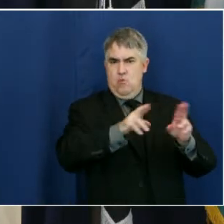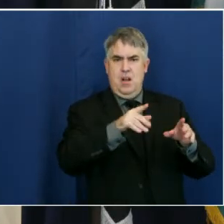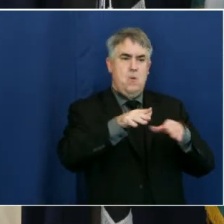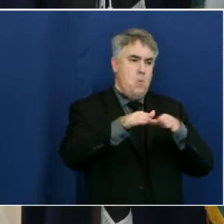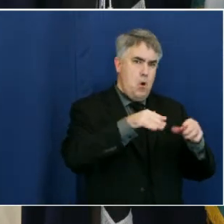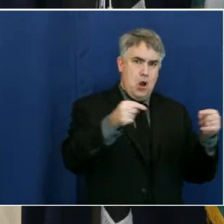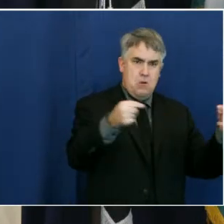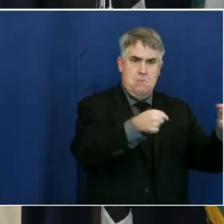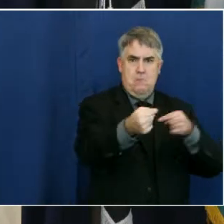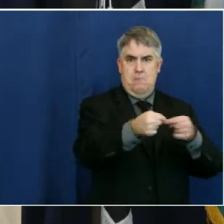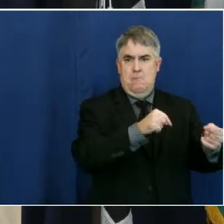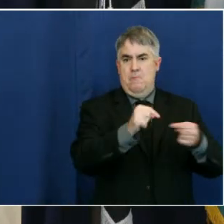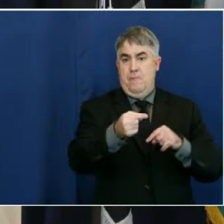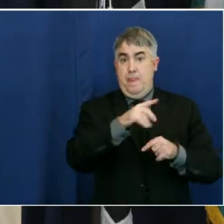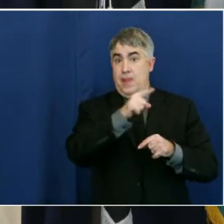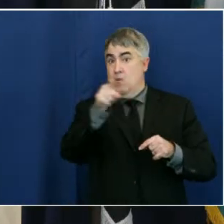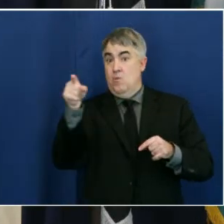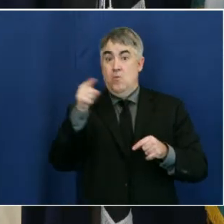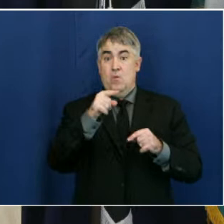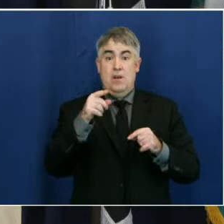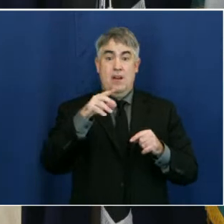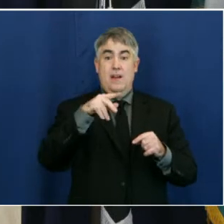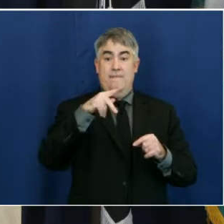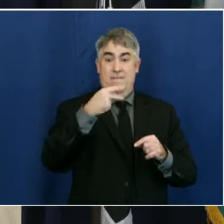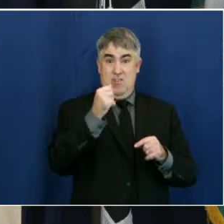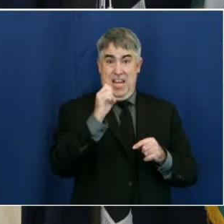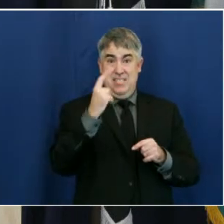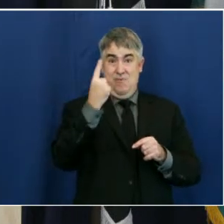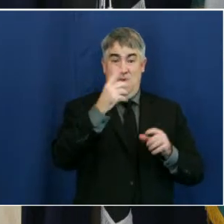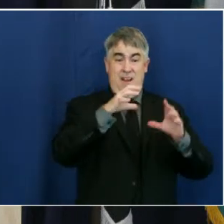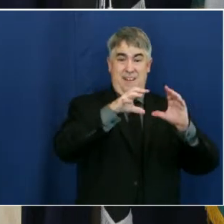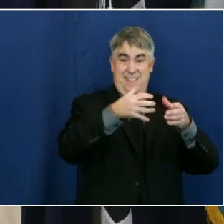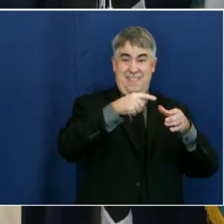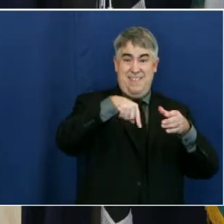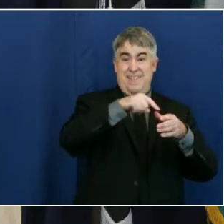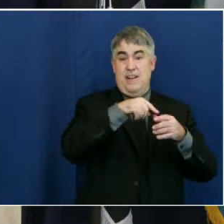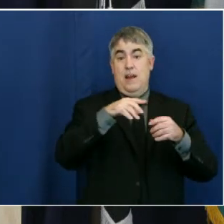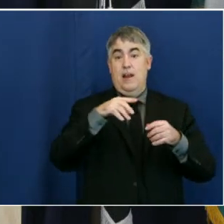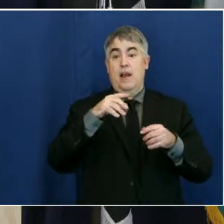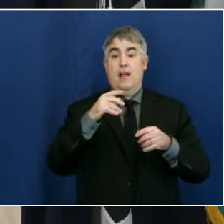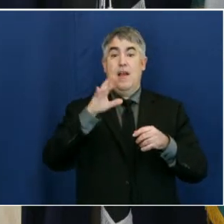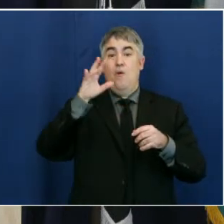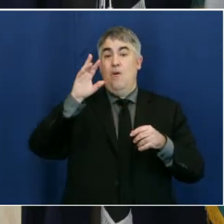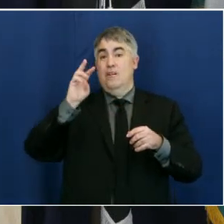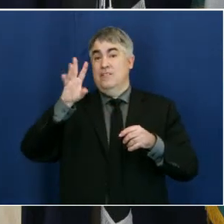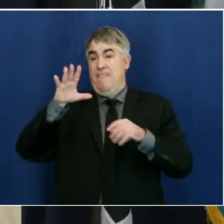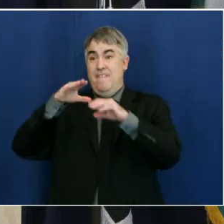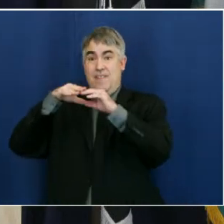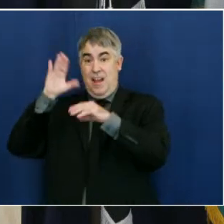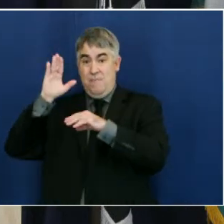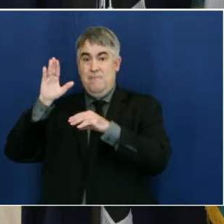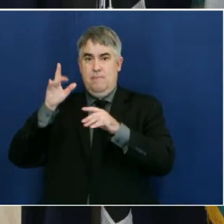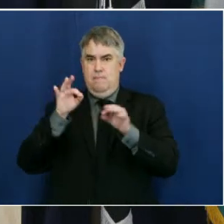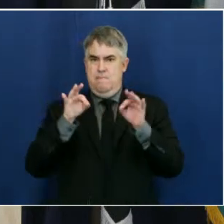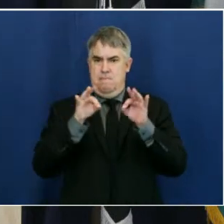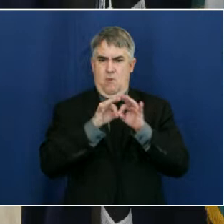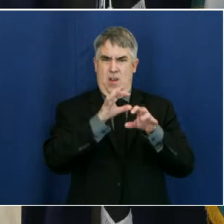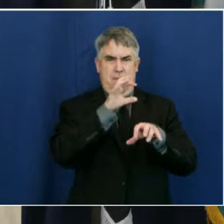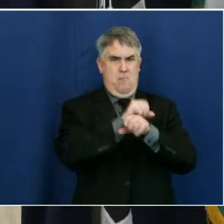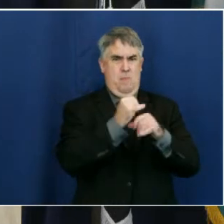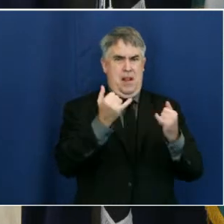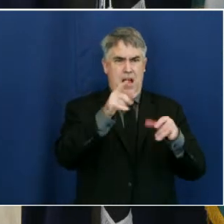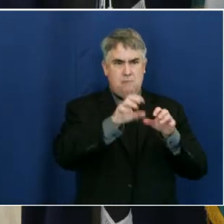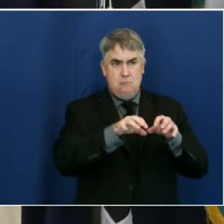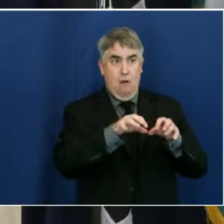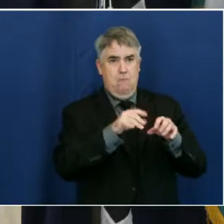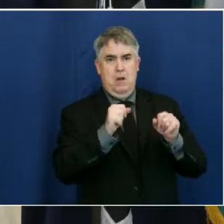phase one and or 75 or older, it's really important to make an appointment. Today, there were about